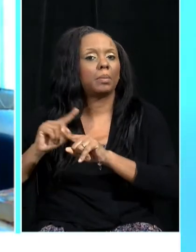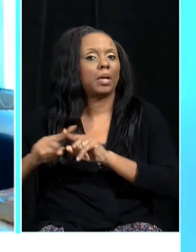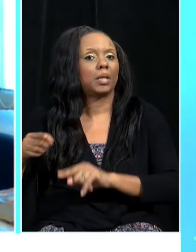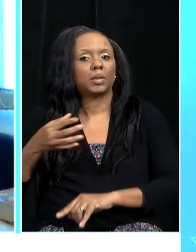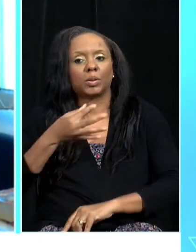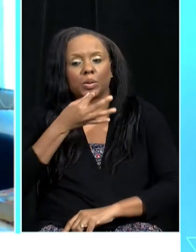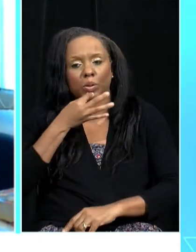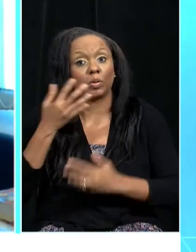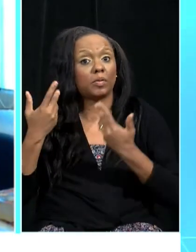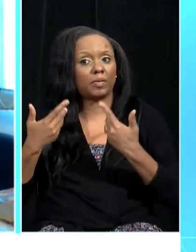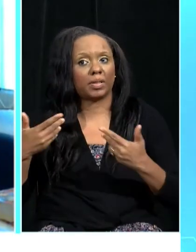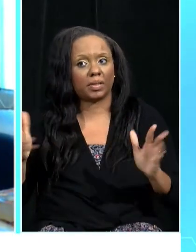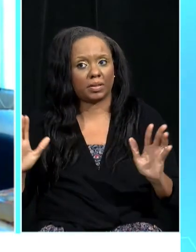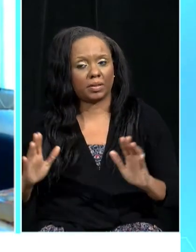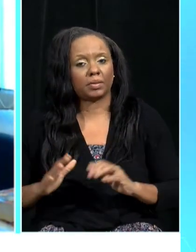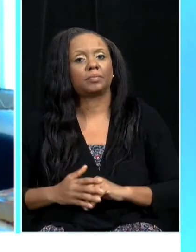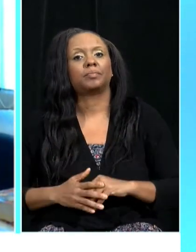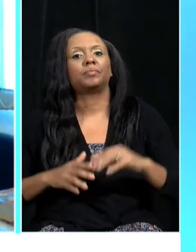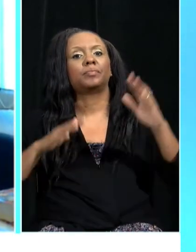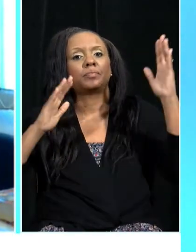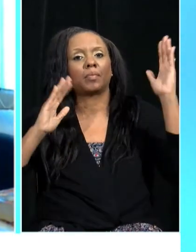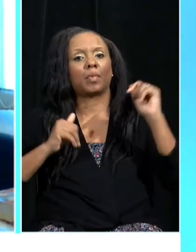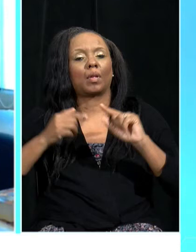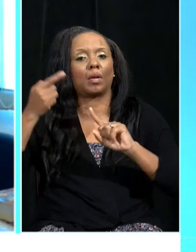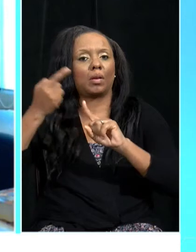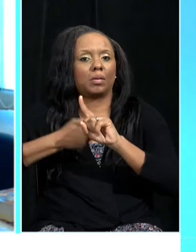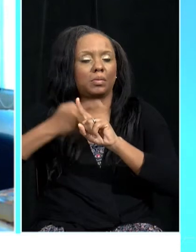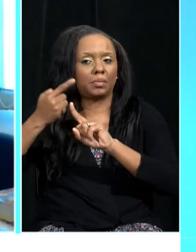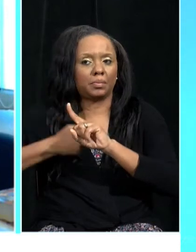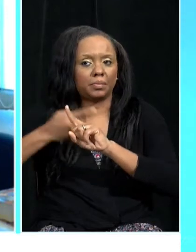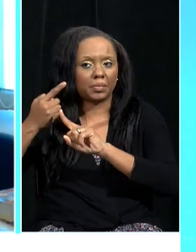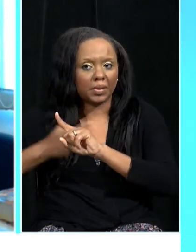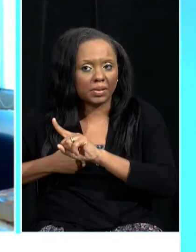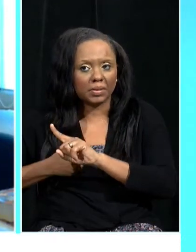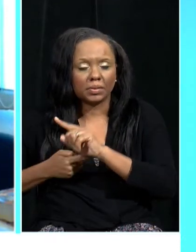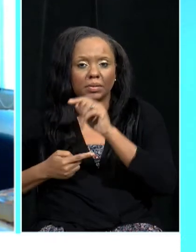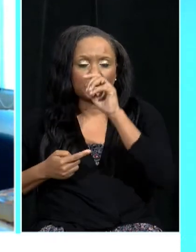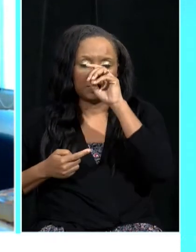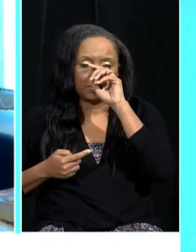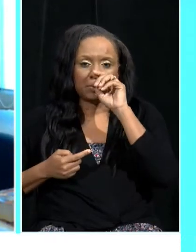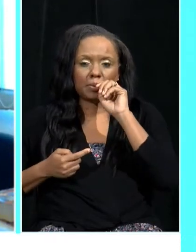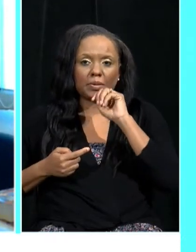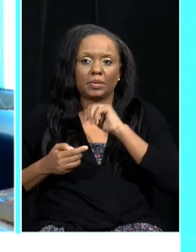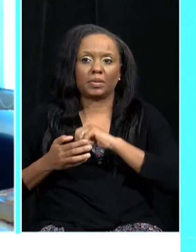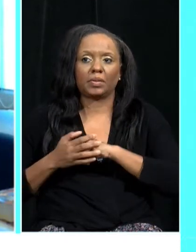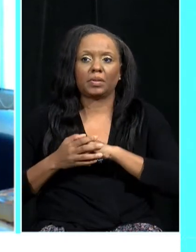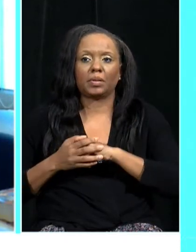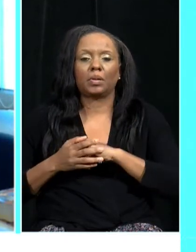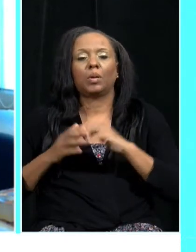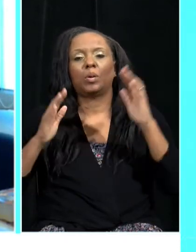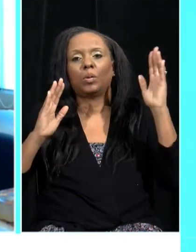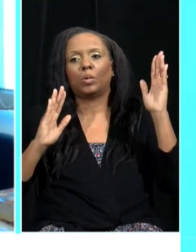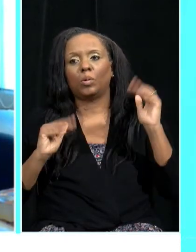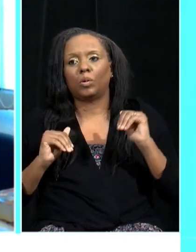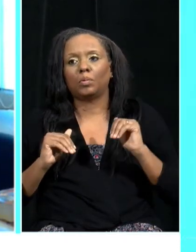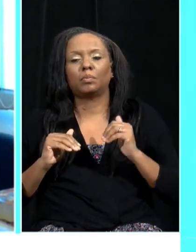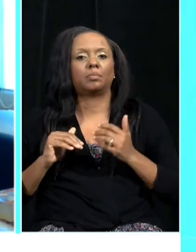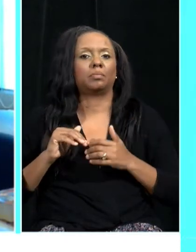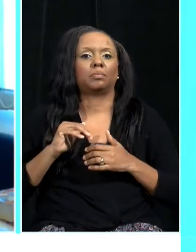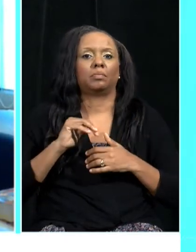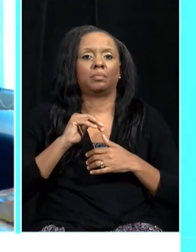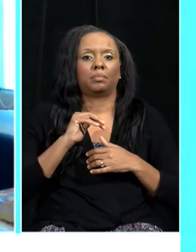would hope that the months ahead are not marked by a new wave that might force the issue, if not